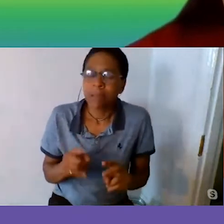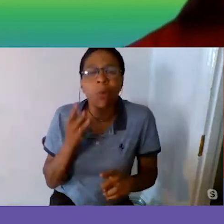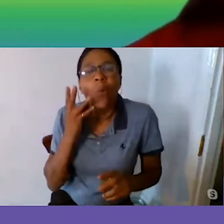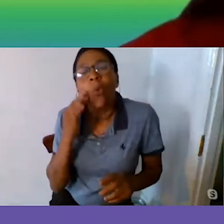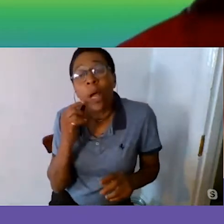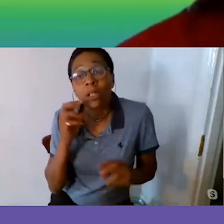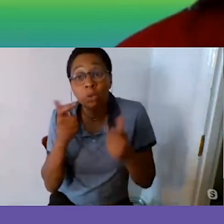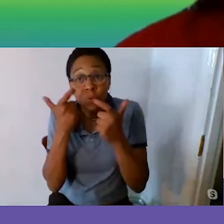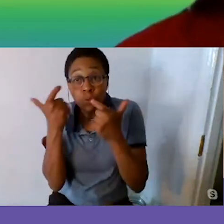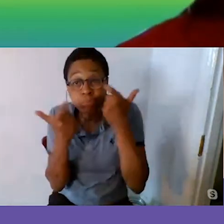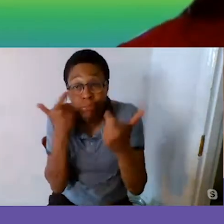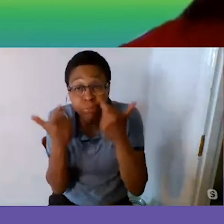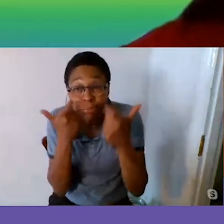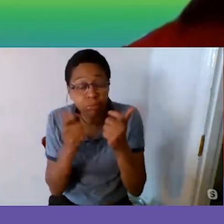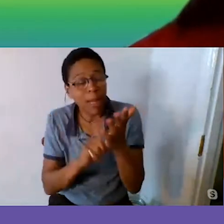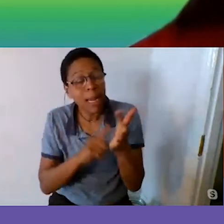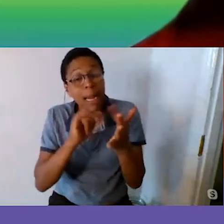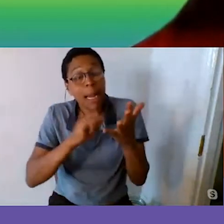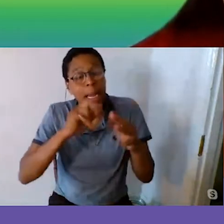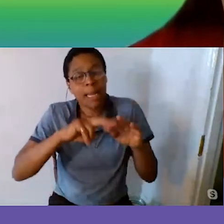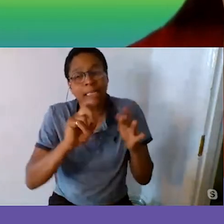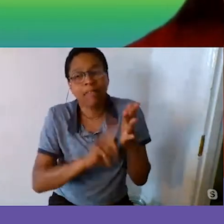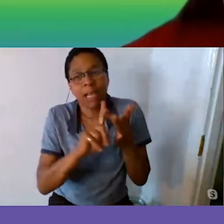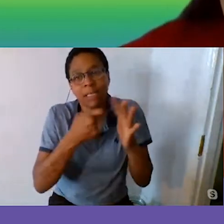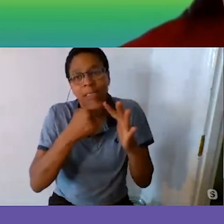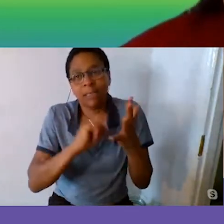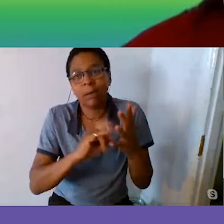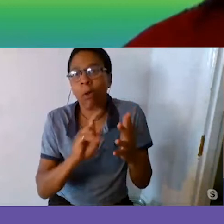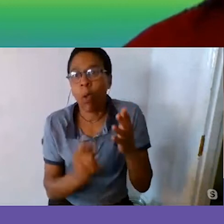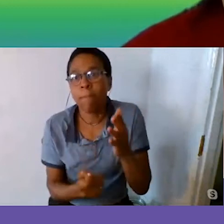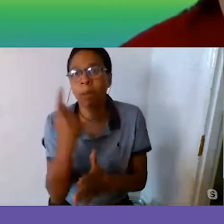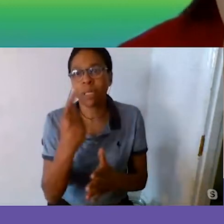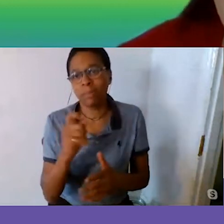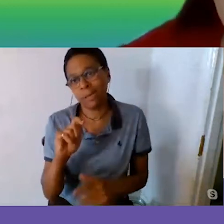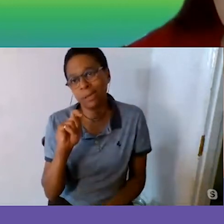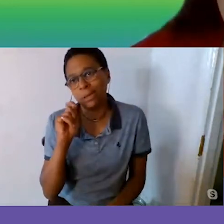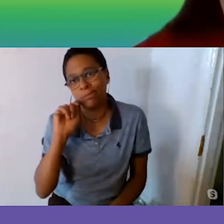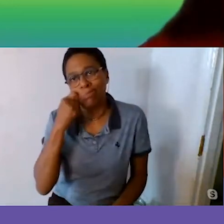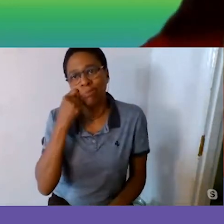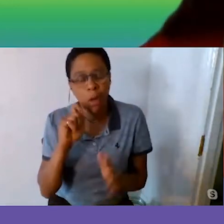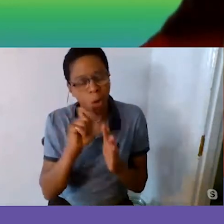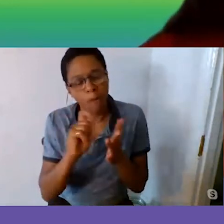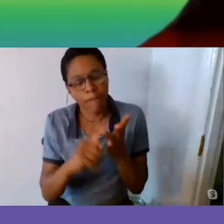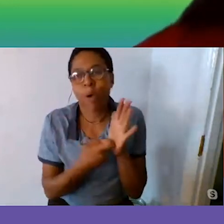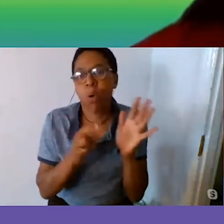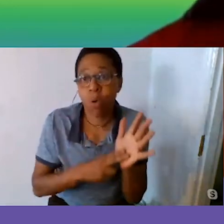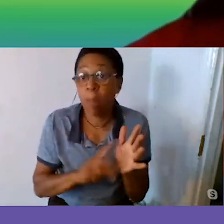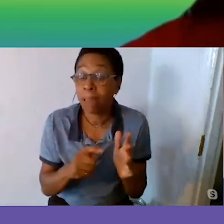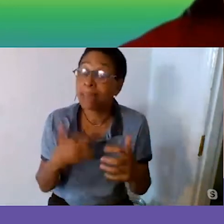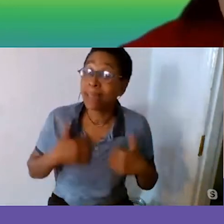kind of default search language. And we kind of went down that. It's about the film content. And interestingly, we haven't had any backlash. It's been, and